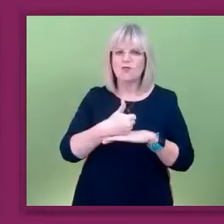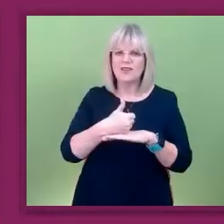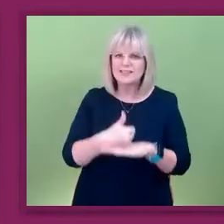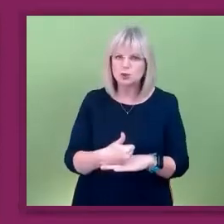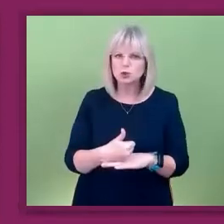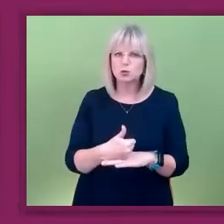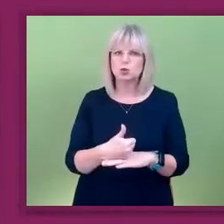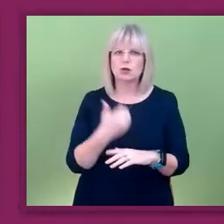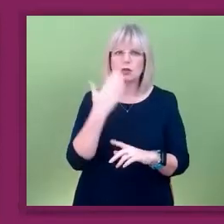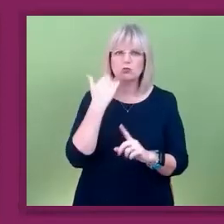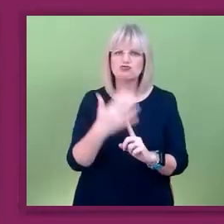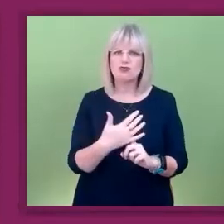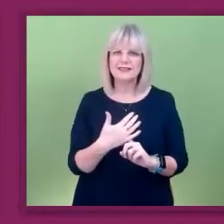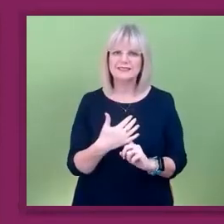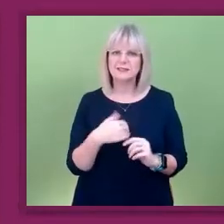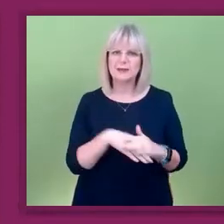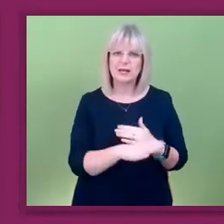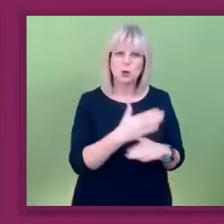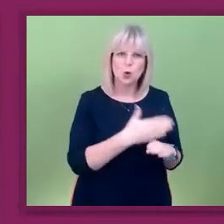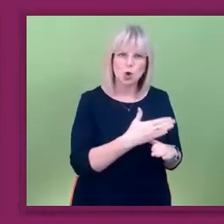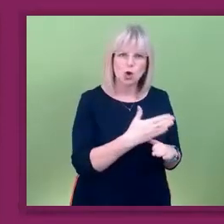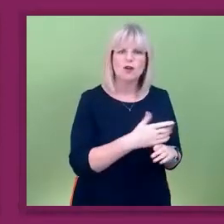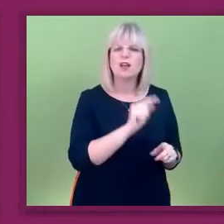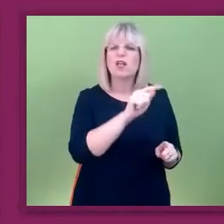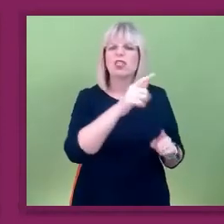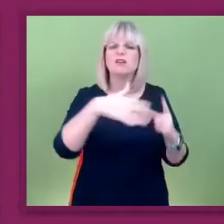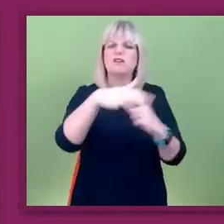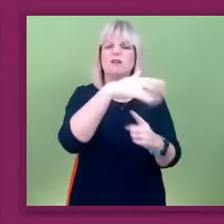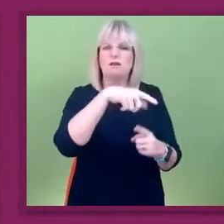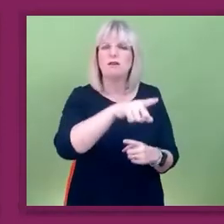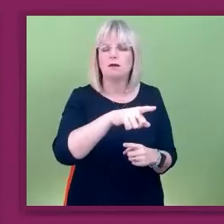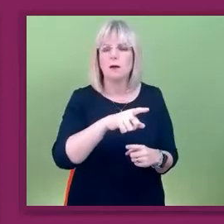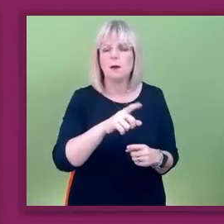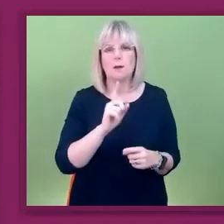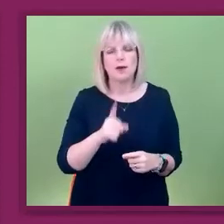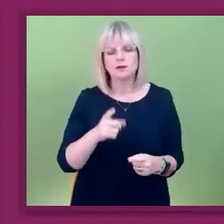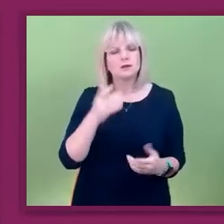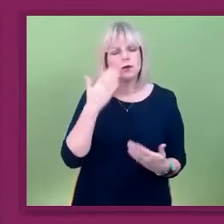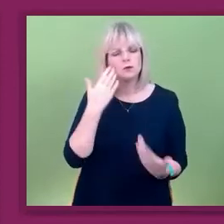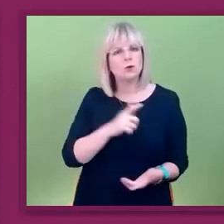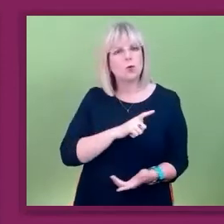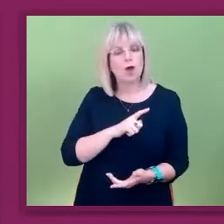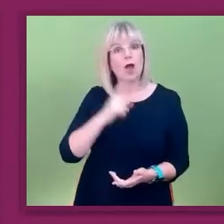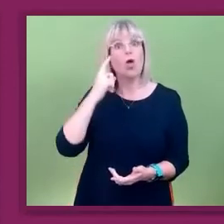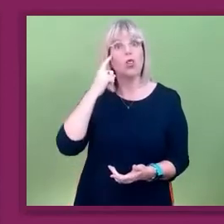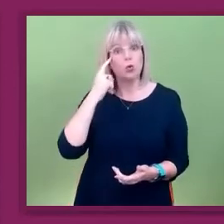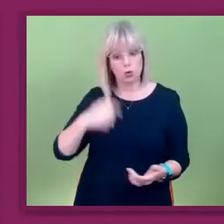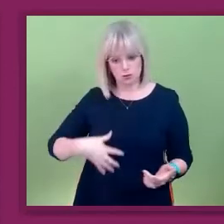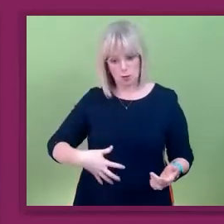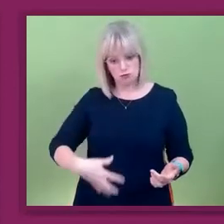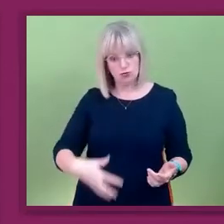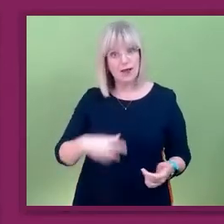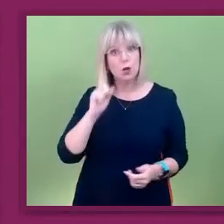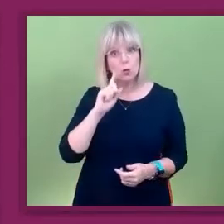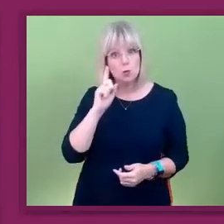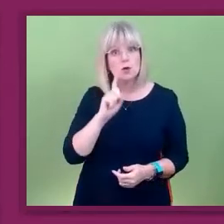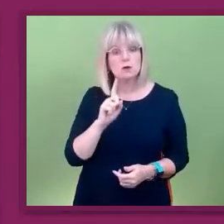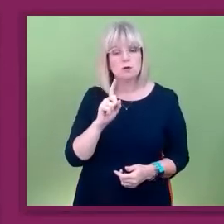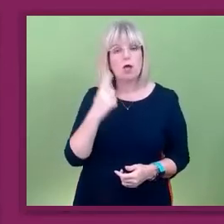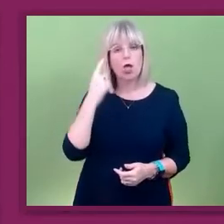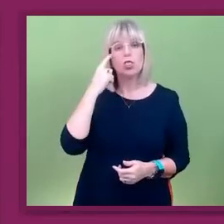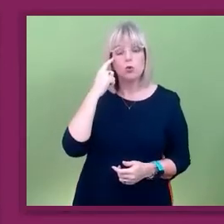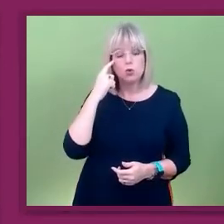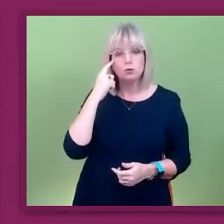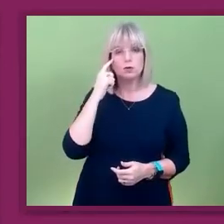everywhere else, but I don't know why. For some strange reason, I believe that as a pregnant woman, I would be, I would be deemed as,